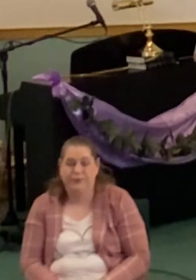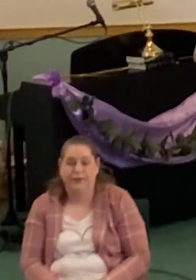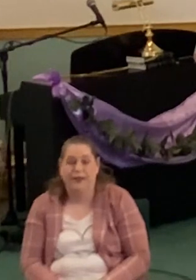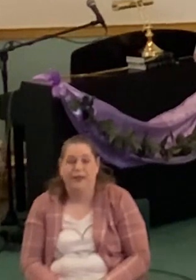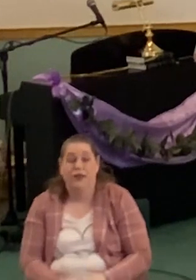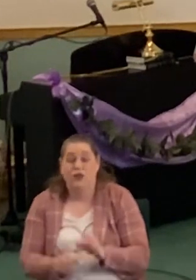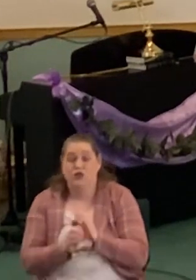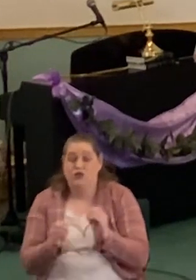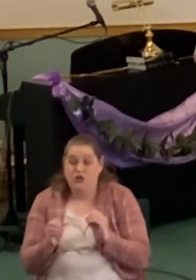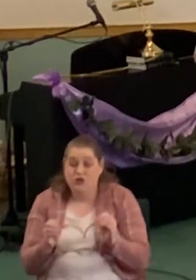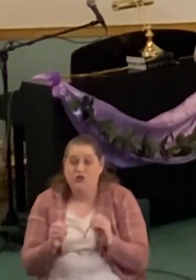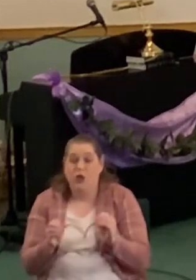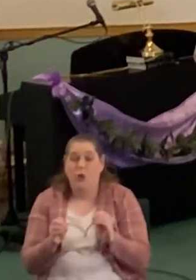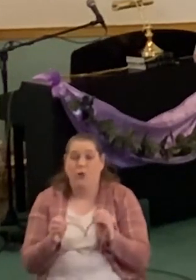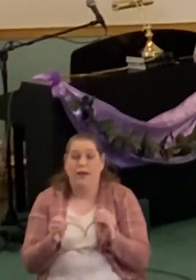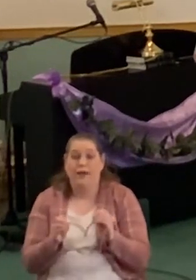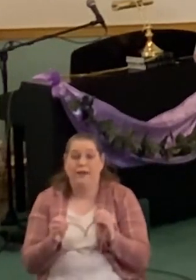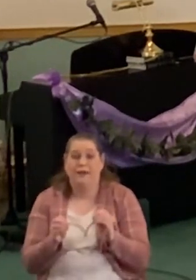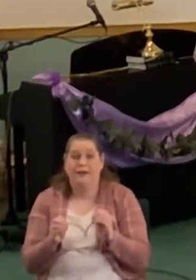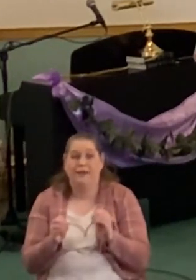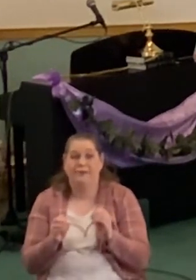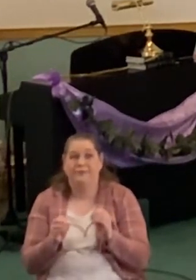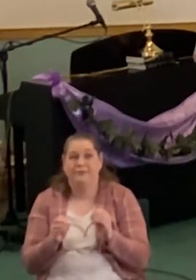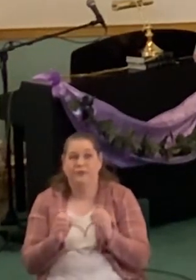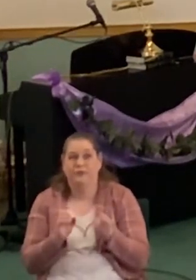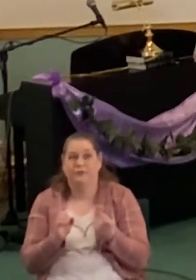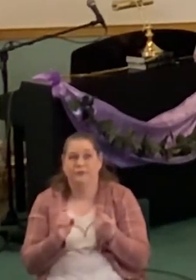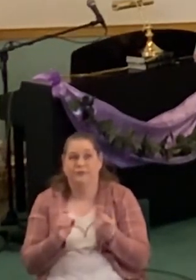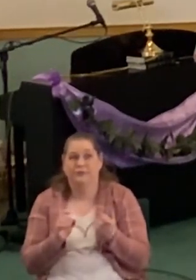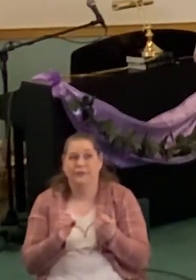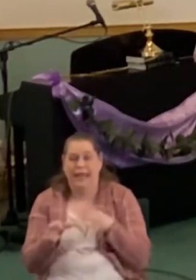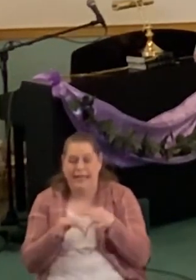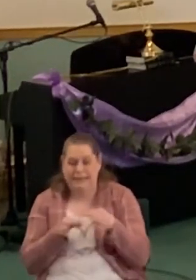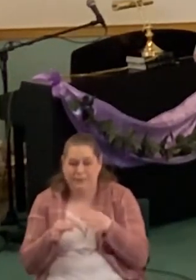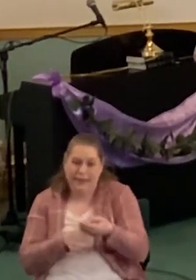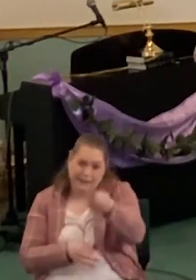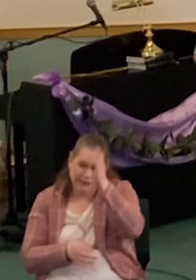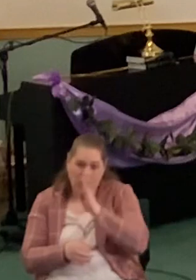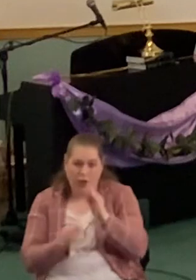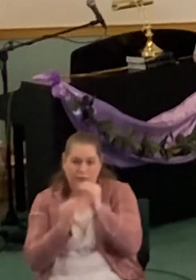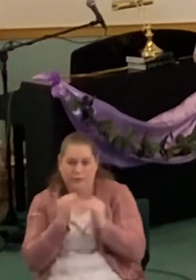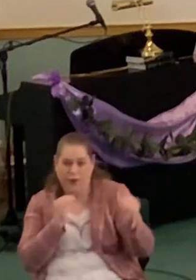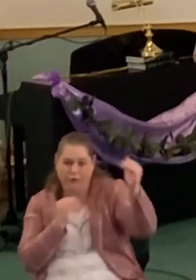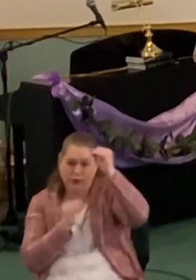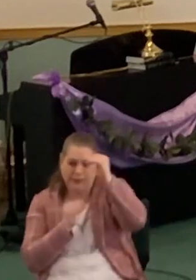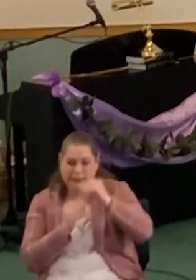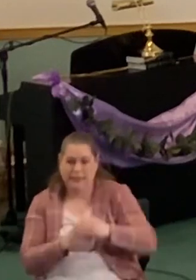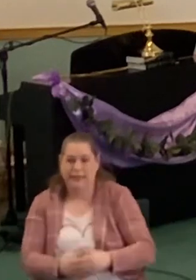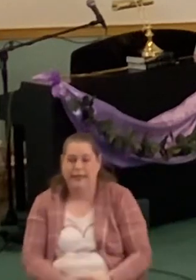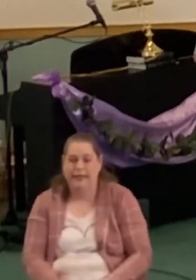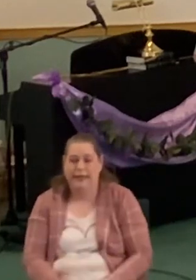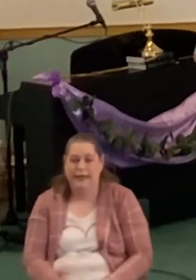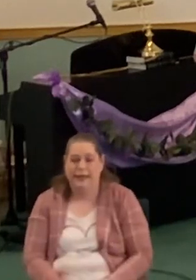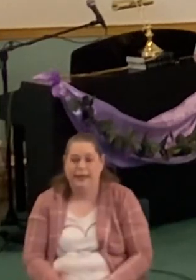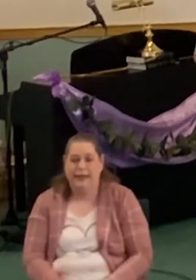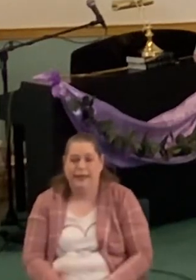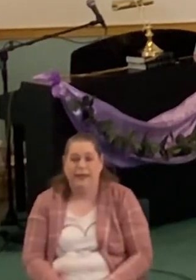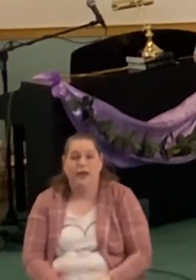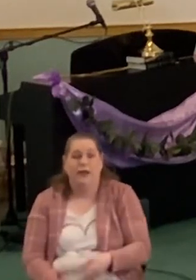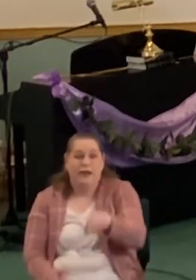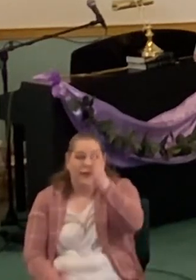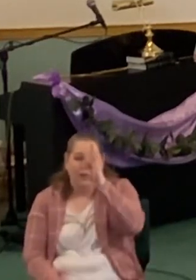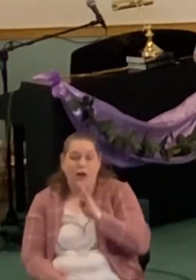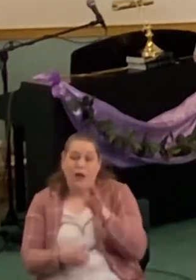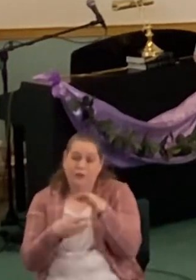sovereignty and defines it for us this way. He says, God's sovereignty is God's power of absolute self-determination.